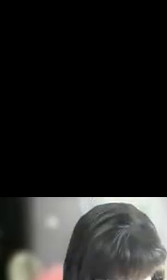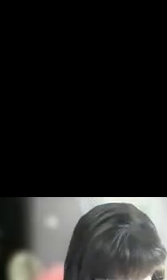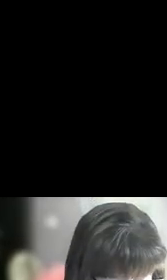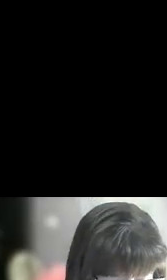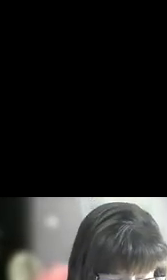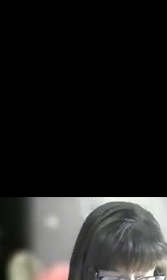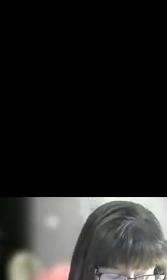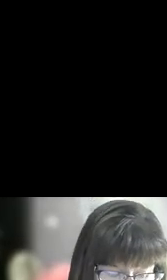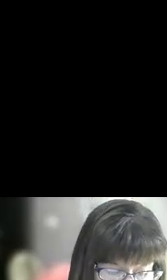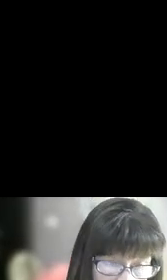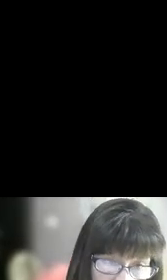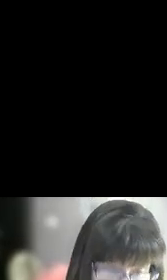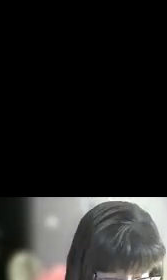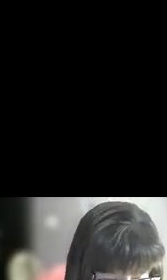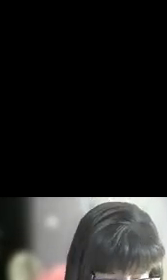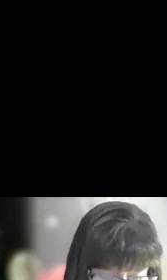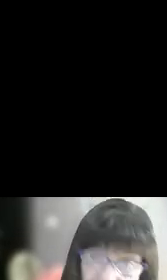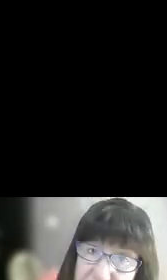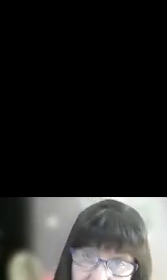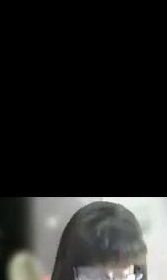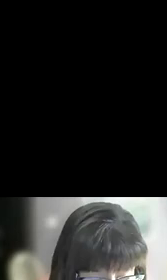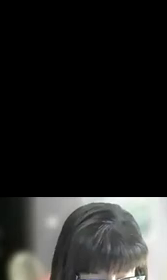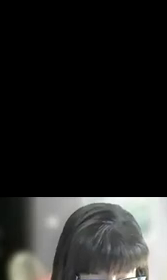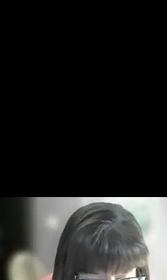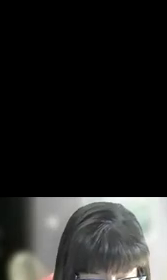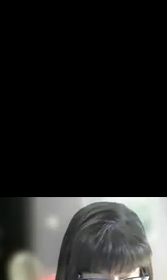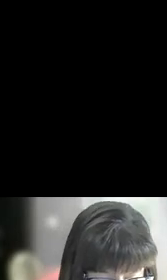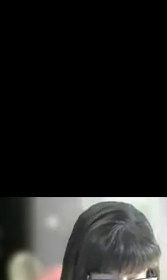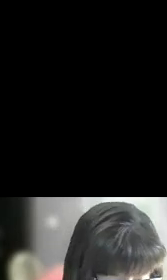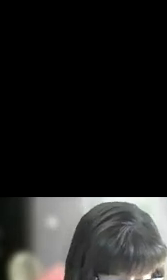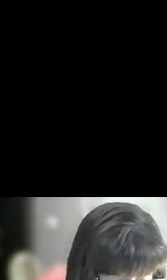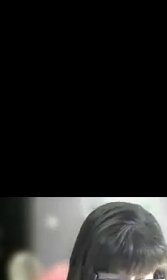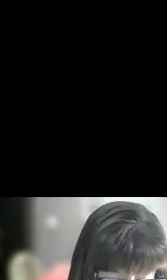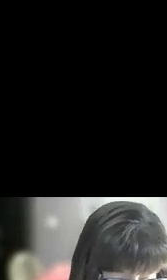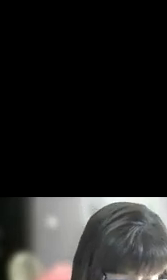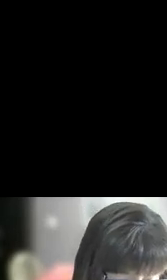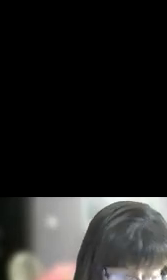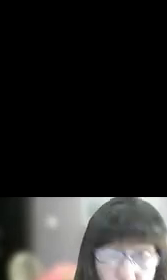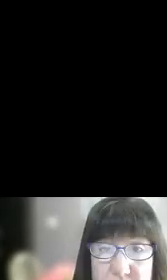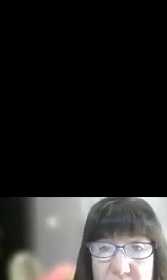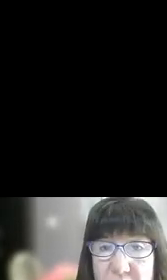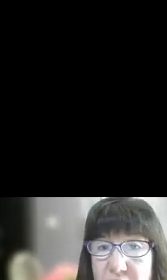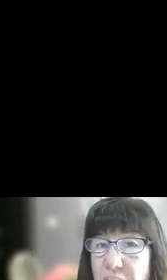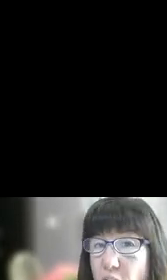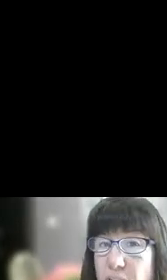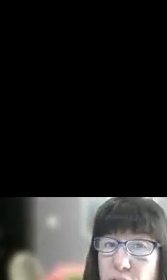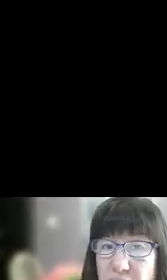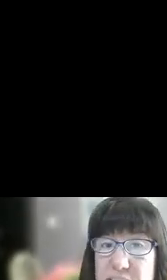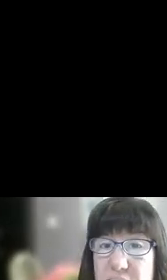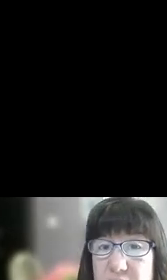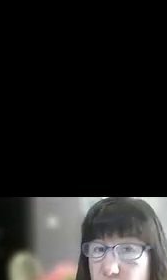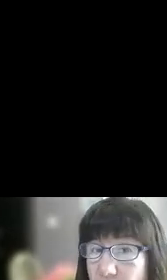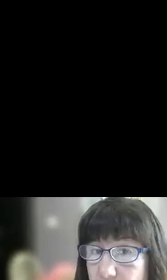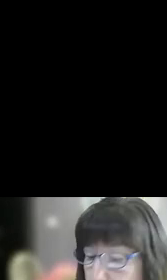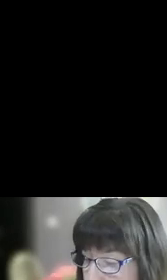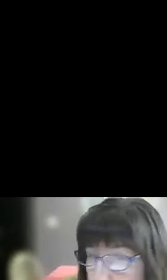tools. Links to these two tools and to connect with an arts academic advisor can be found on our website and are being placed